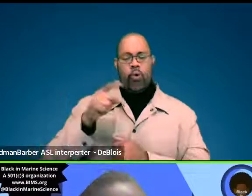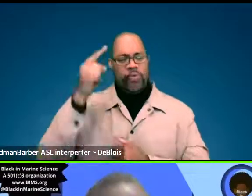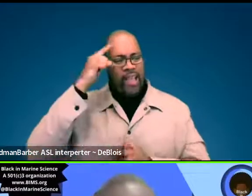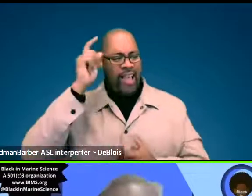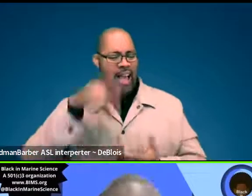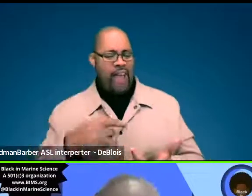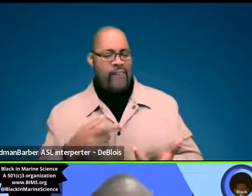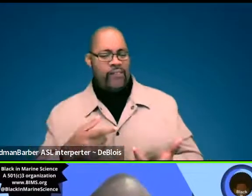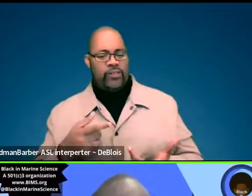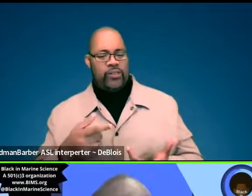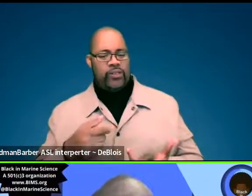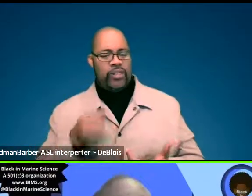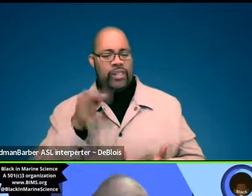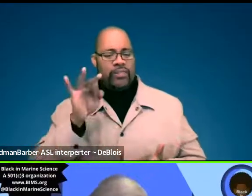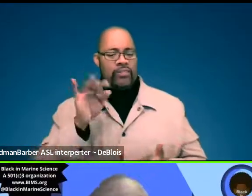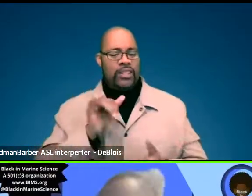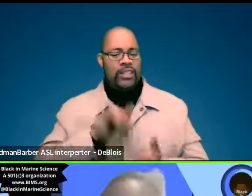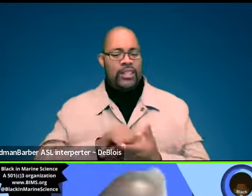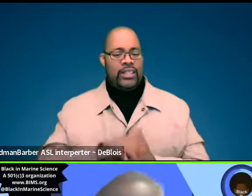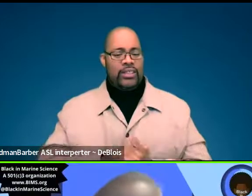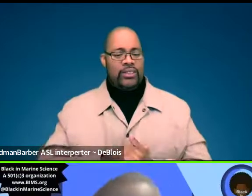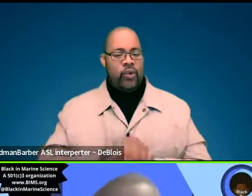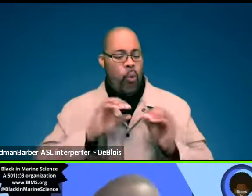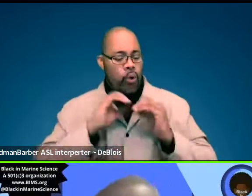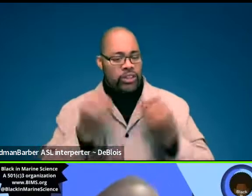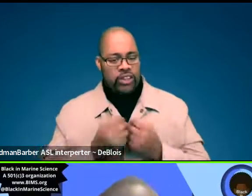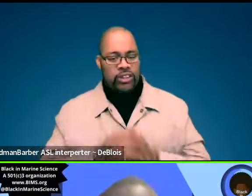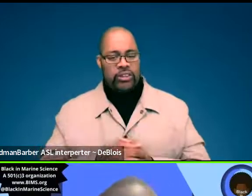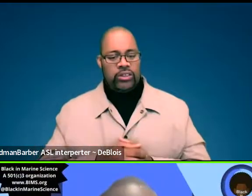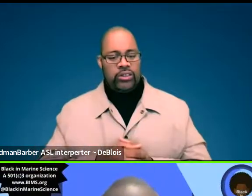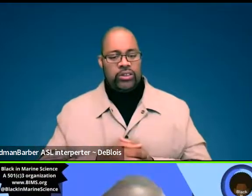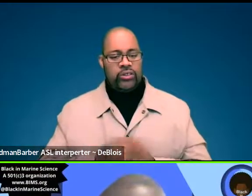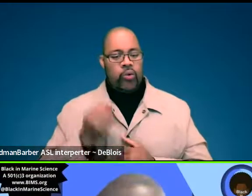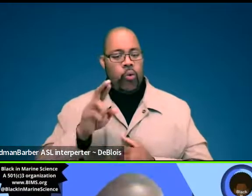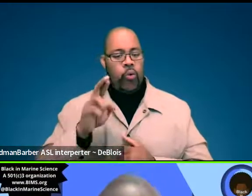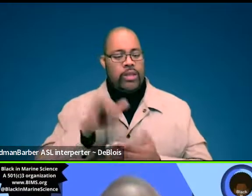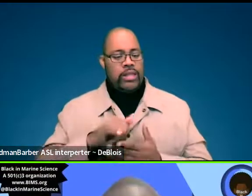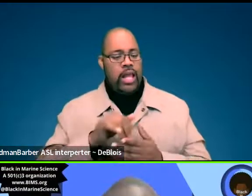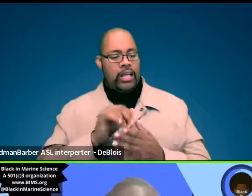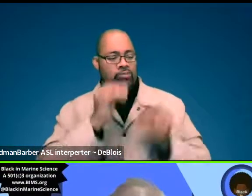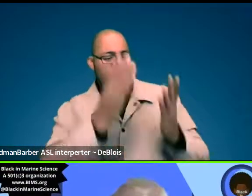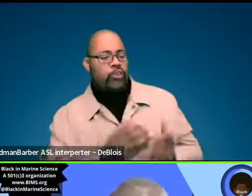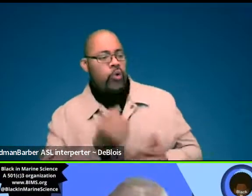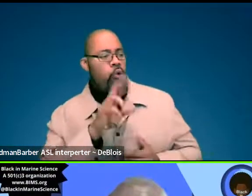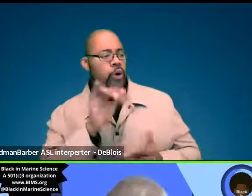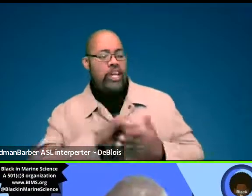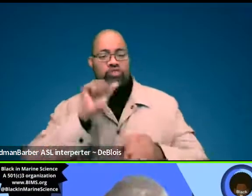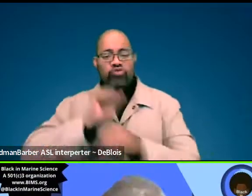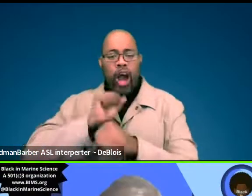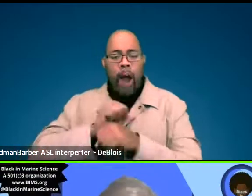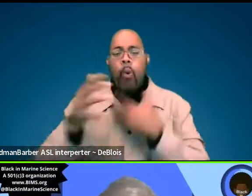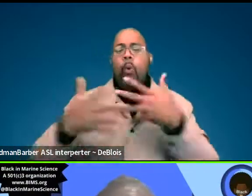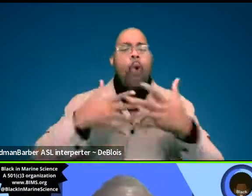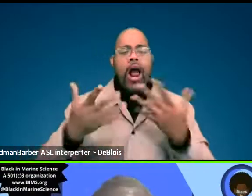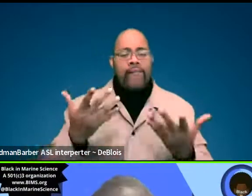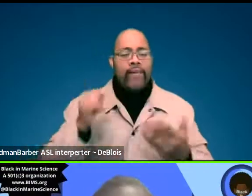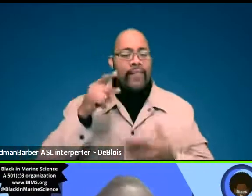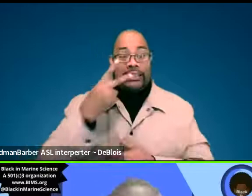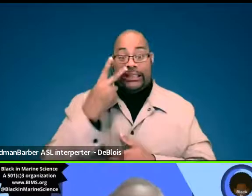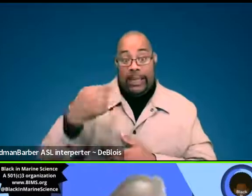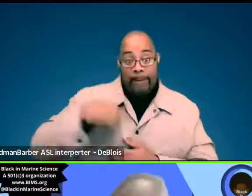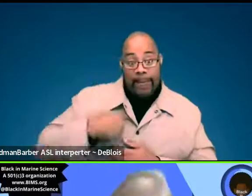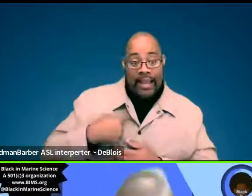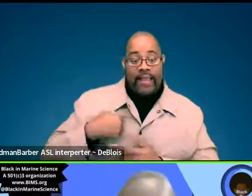think that like if this organization or this professor or this job or whatever, right? If they see